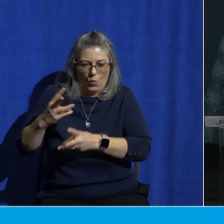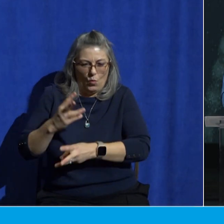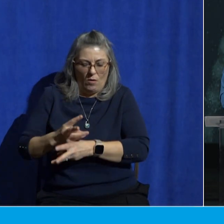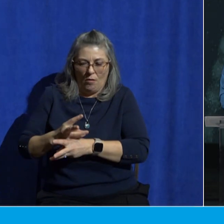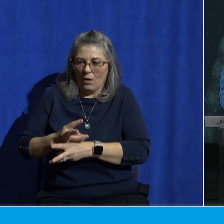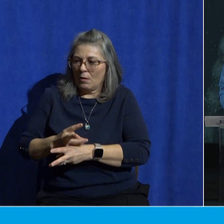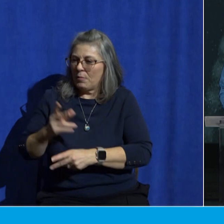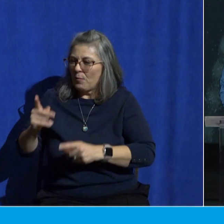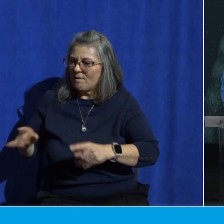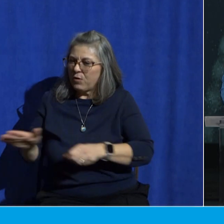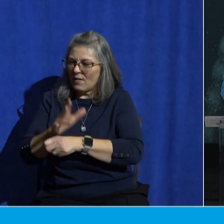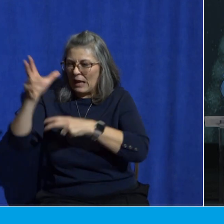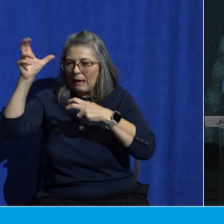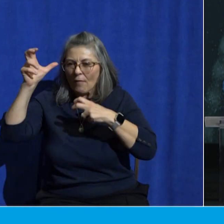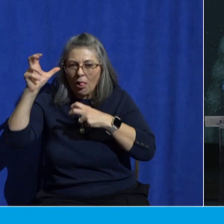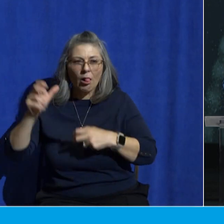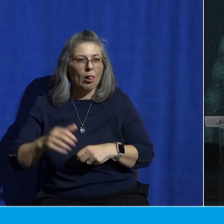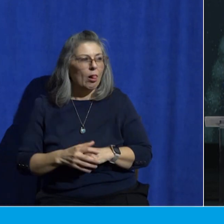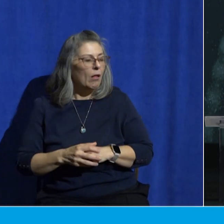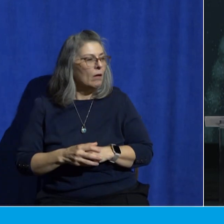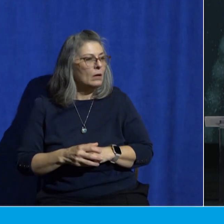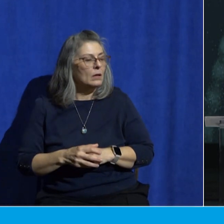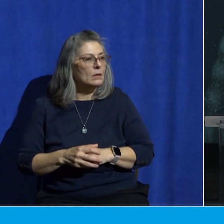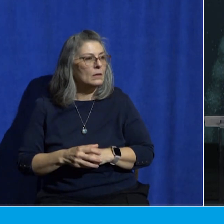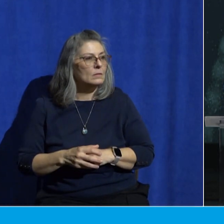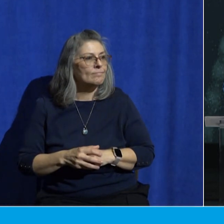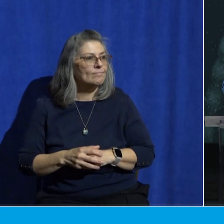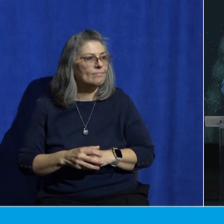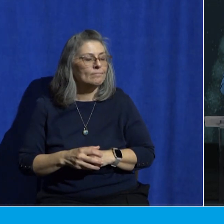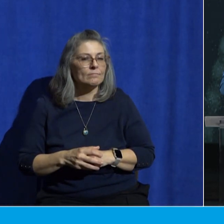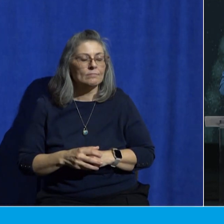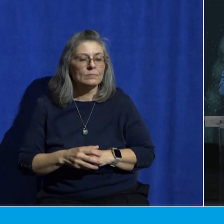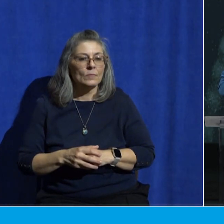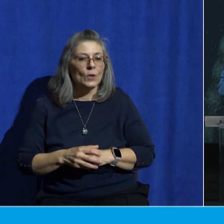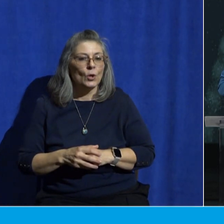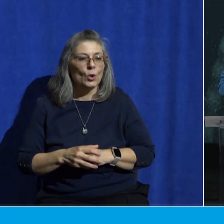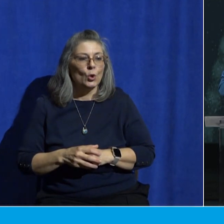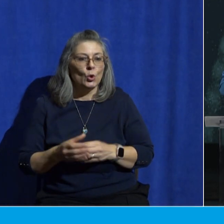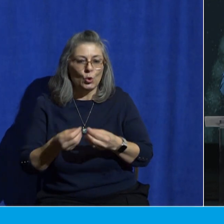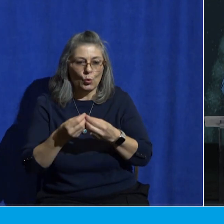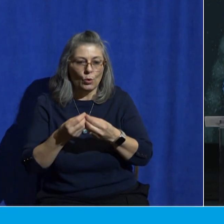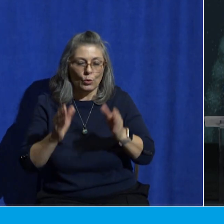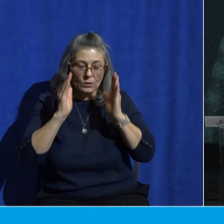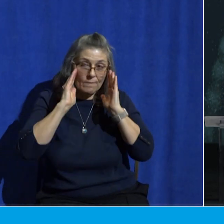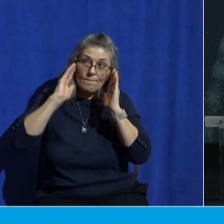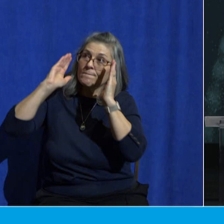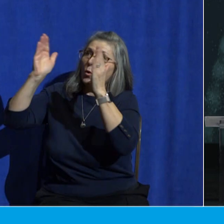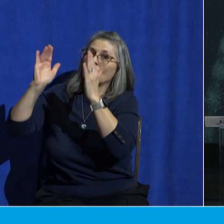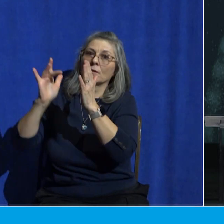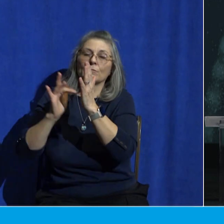to lose sight of the seriousness of sin in us.